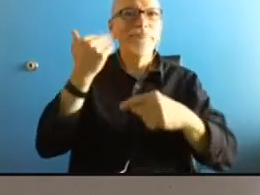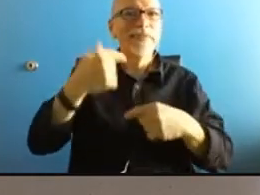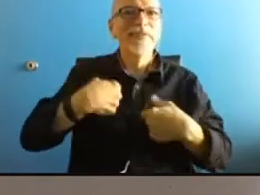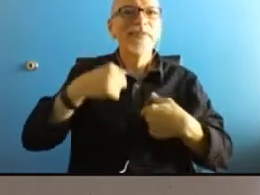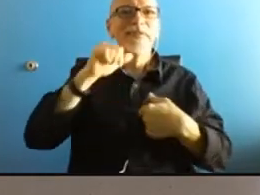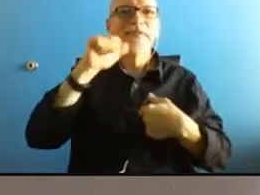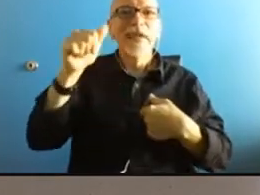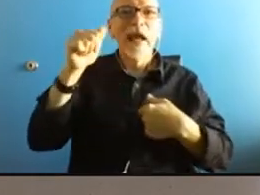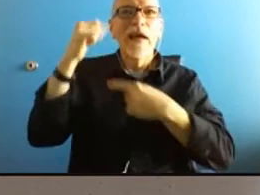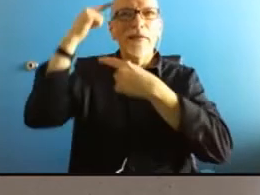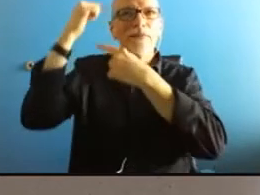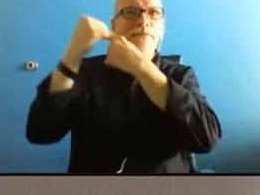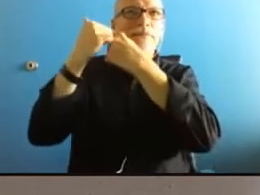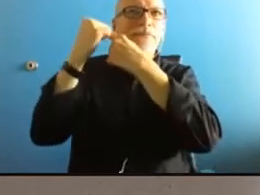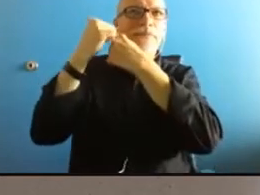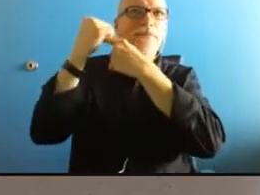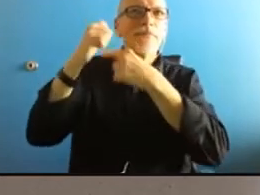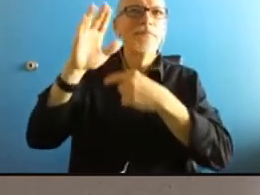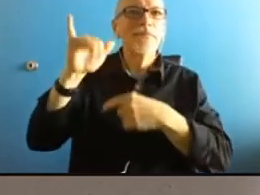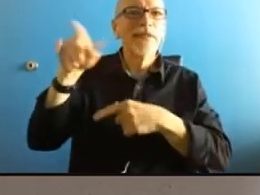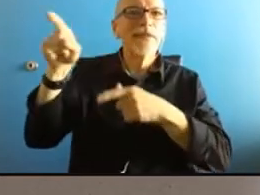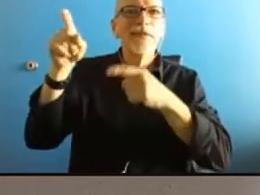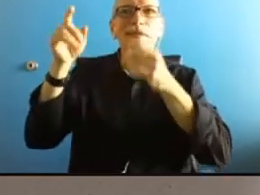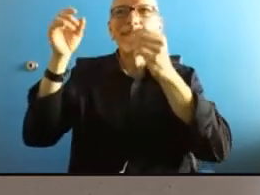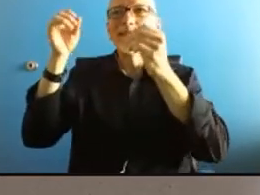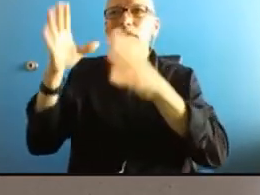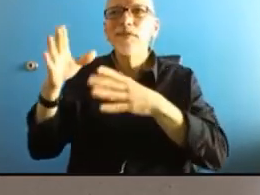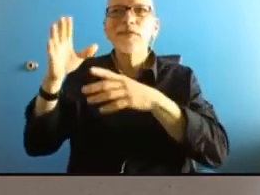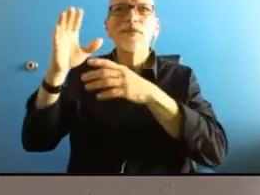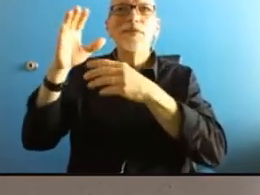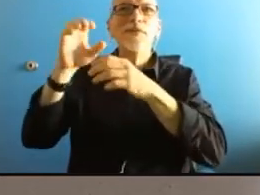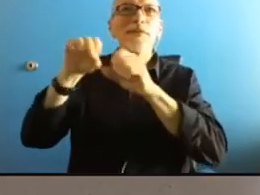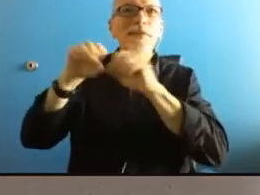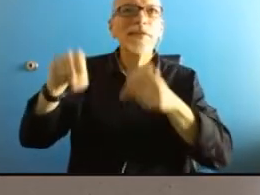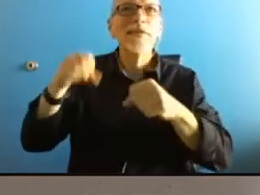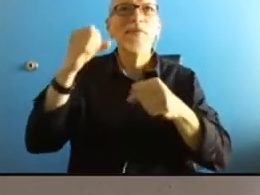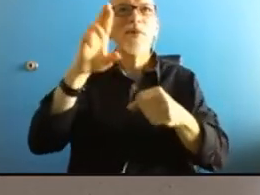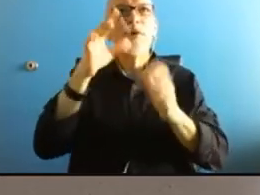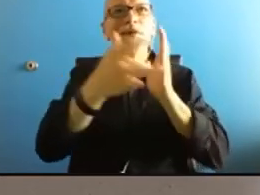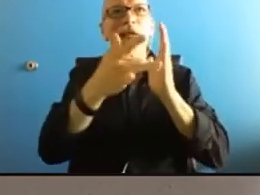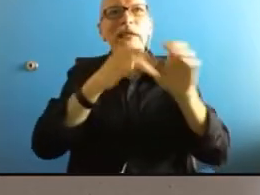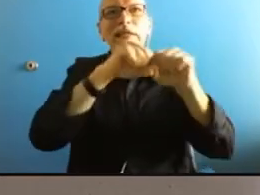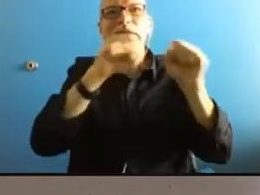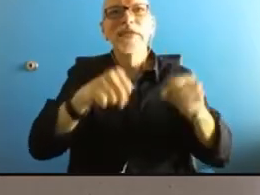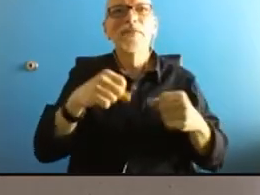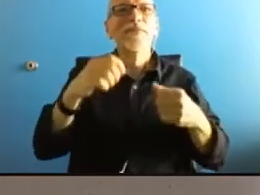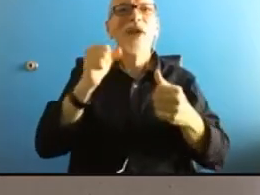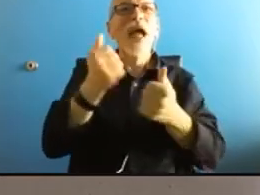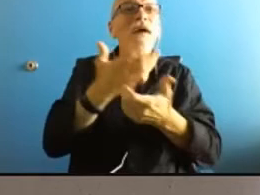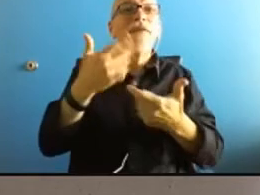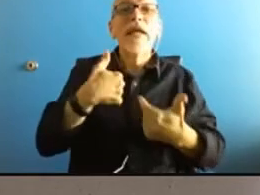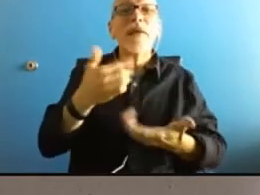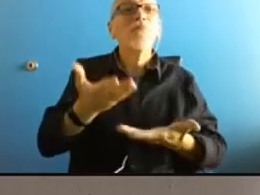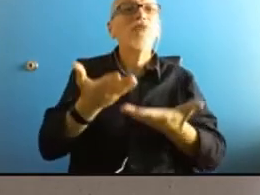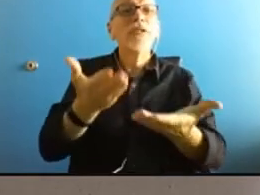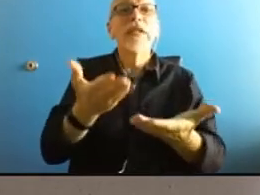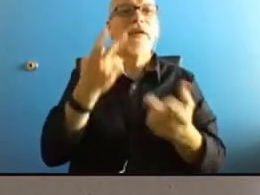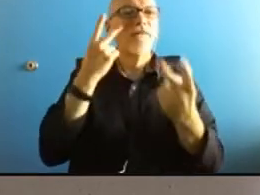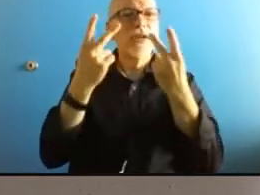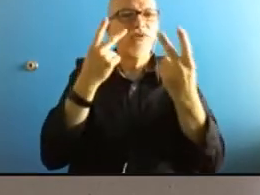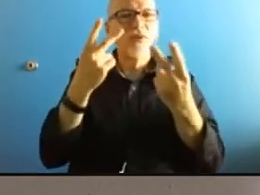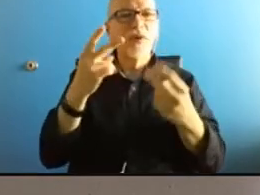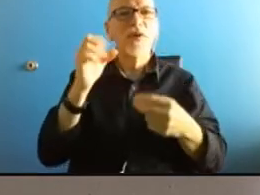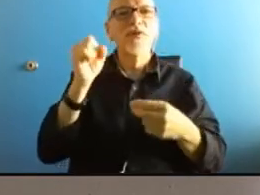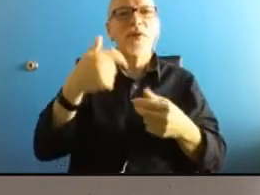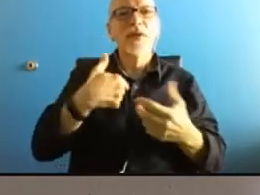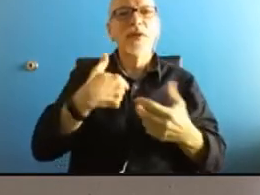indoctrinated by either or. But so everything is visual. So what I did was I synced,